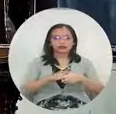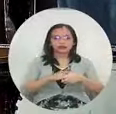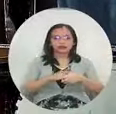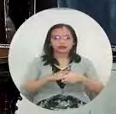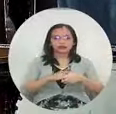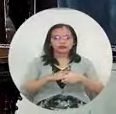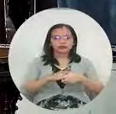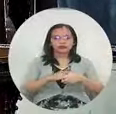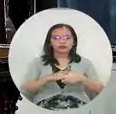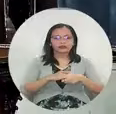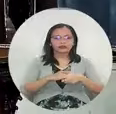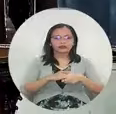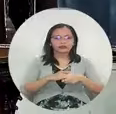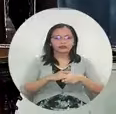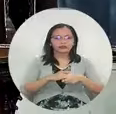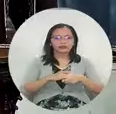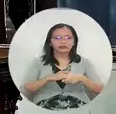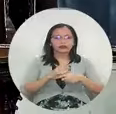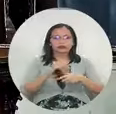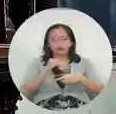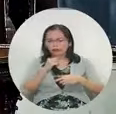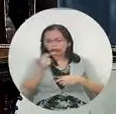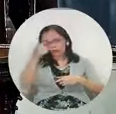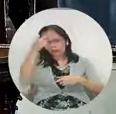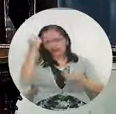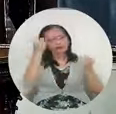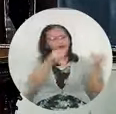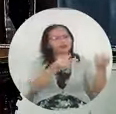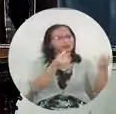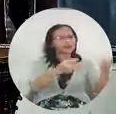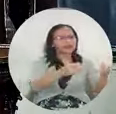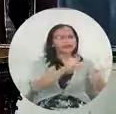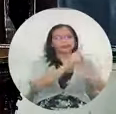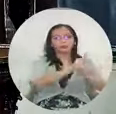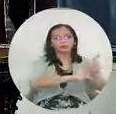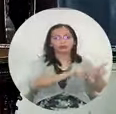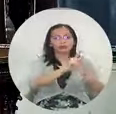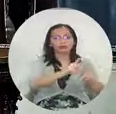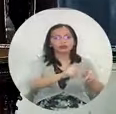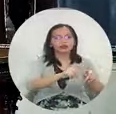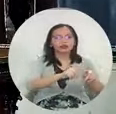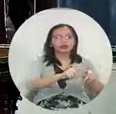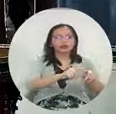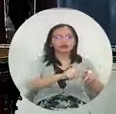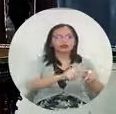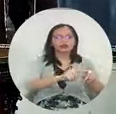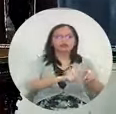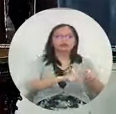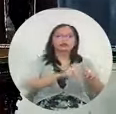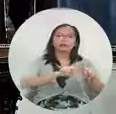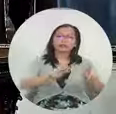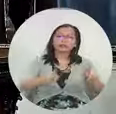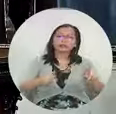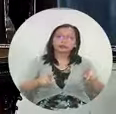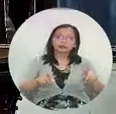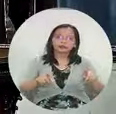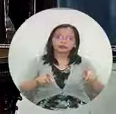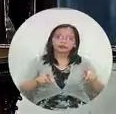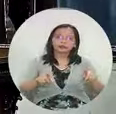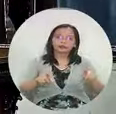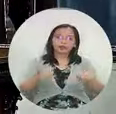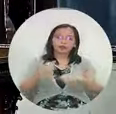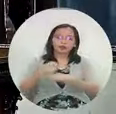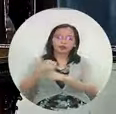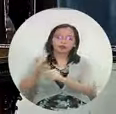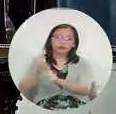slum area. We will build it there in the slum. There's where the people are. We are not here to be known as